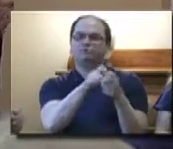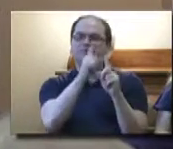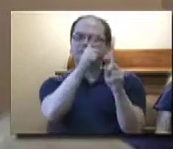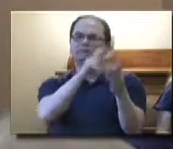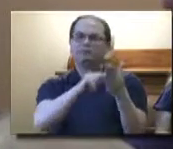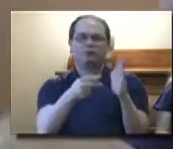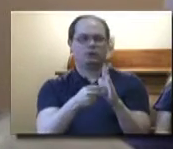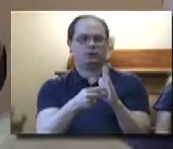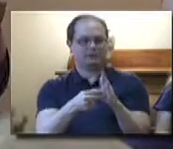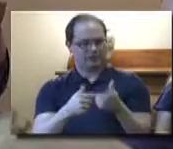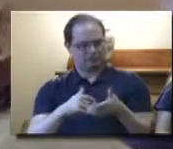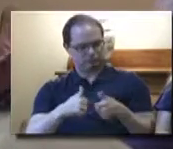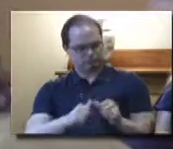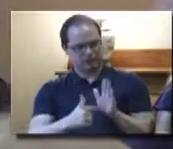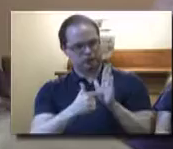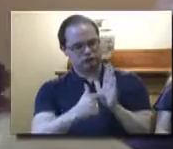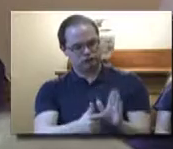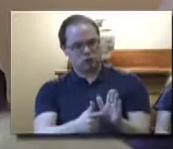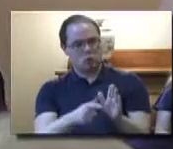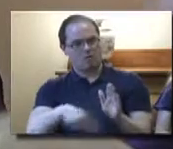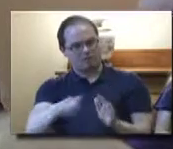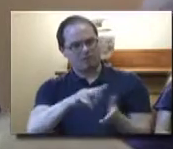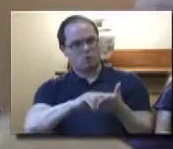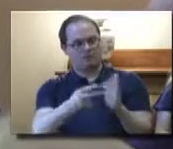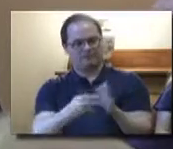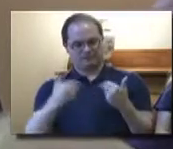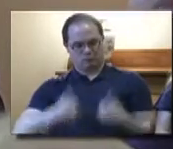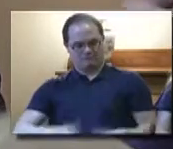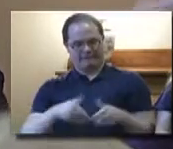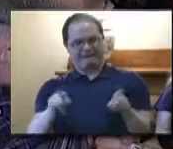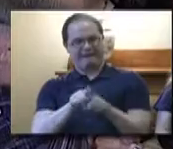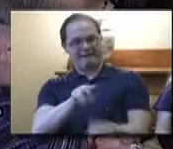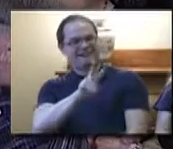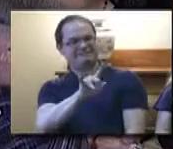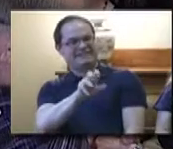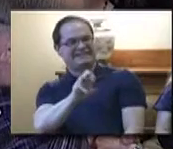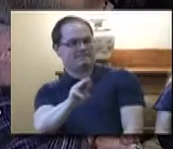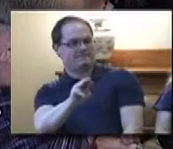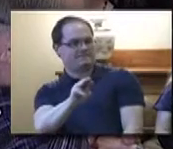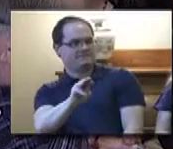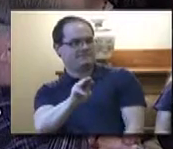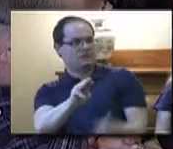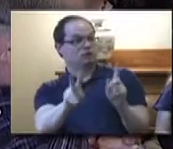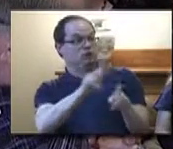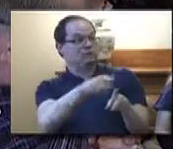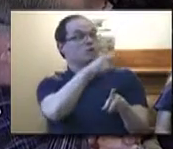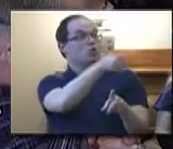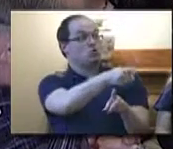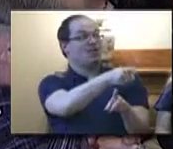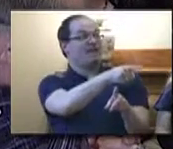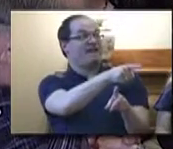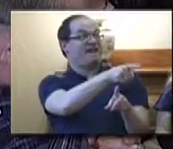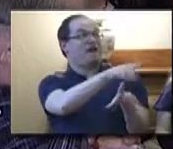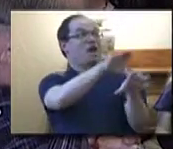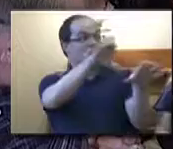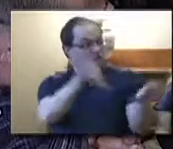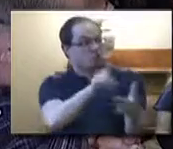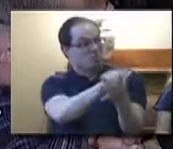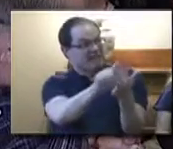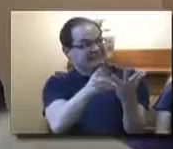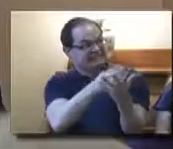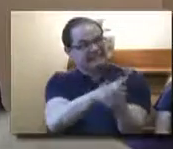express what it felt like to be a victim, and I do it to offenders, to those people who have perpetrated similar